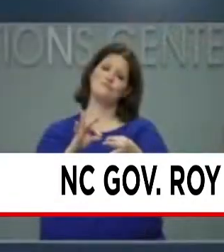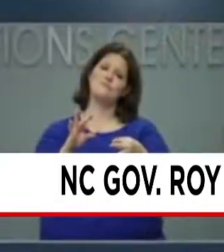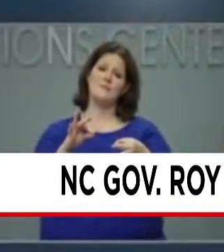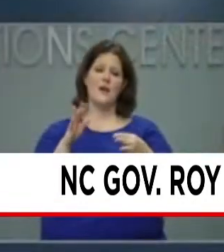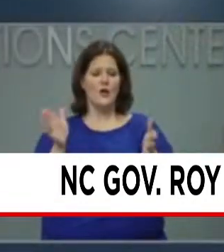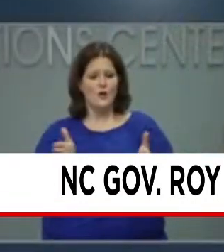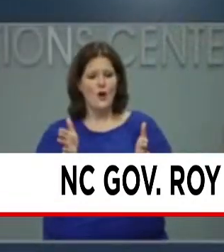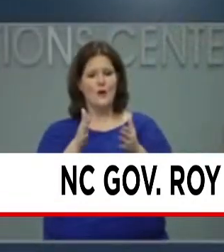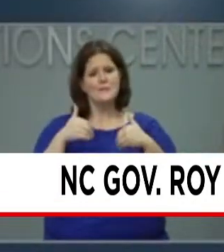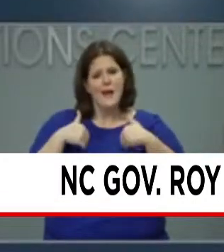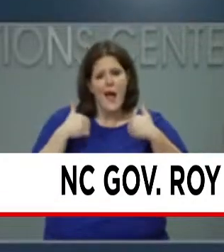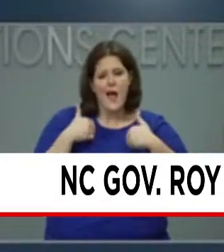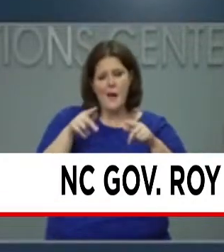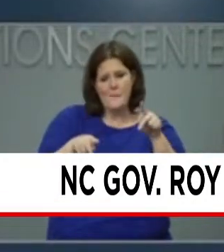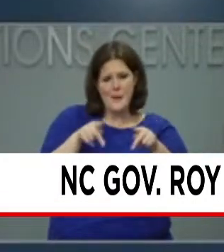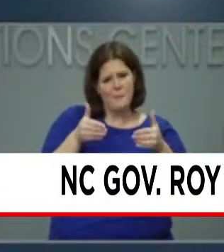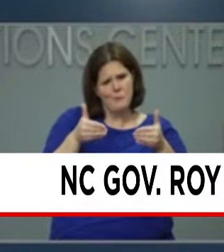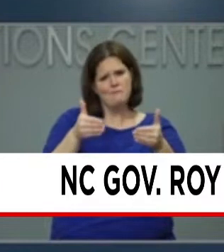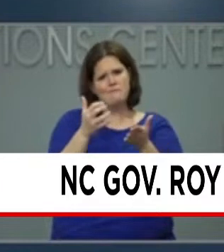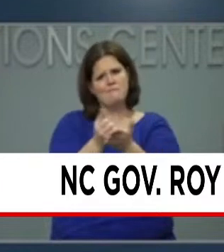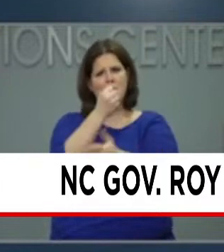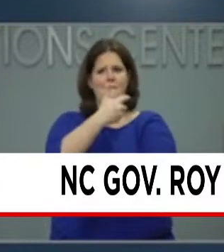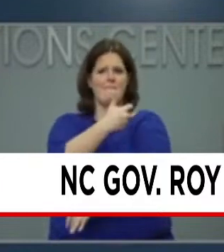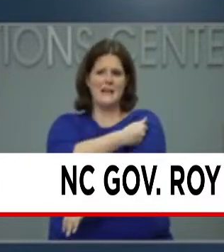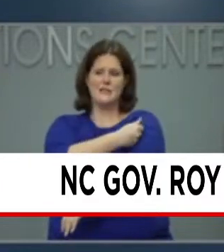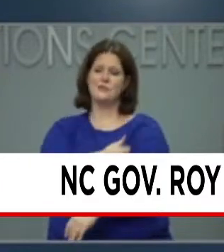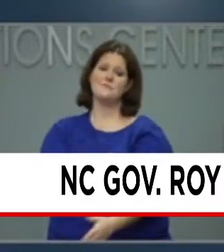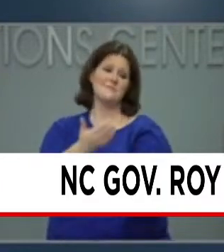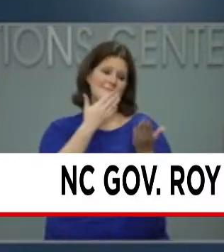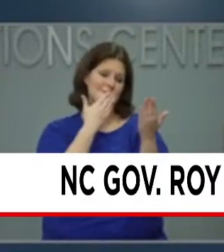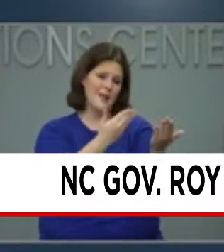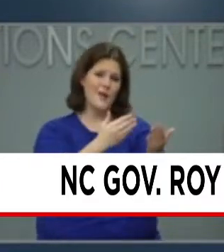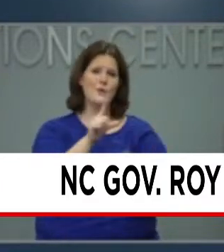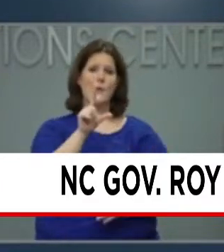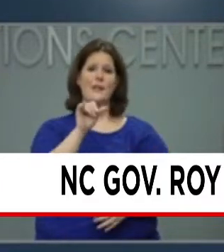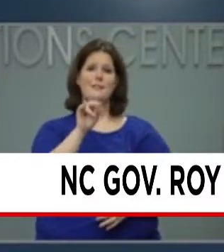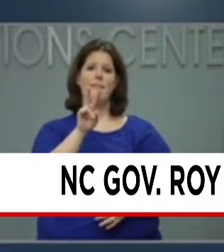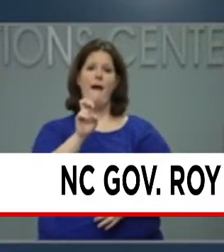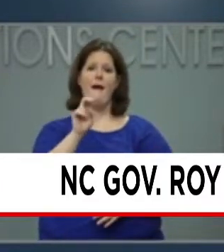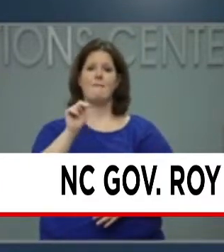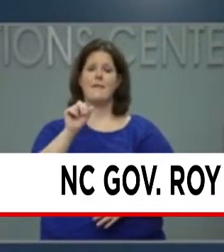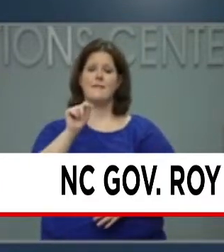young people to get vaccinated now. And thank you to Live Nation. I hope